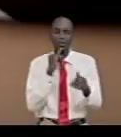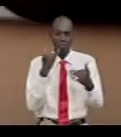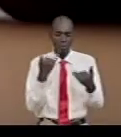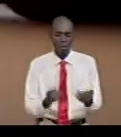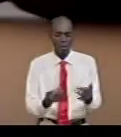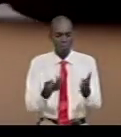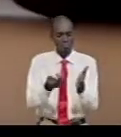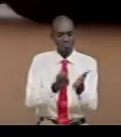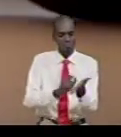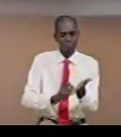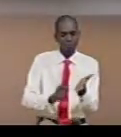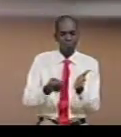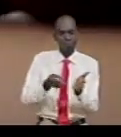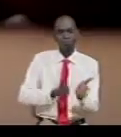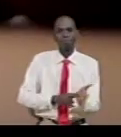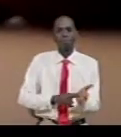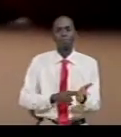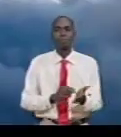recorded.